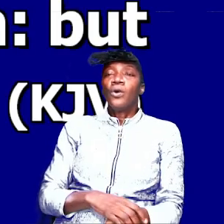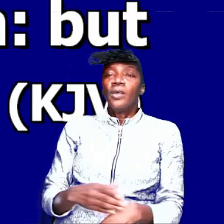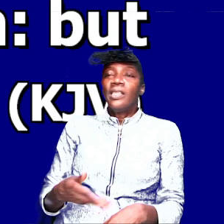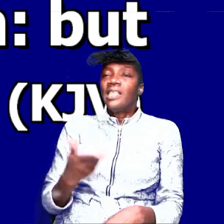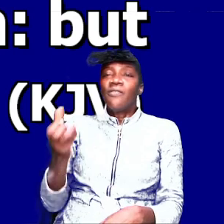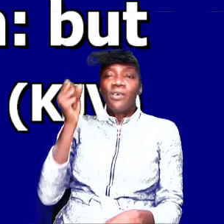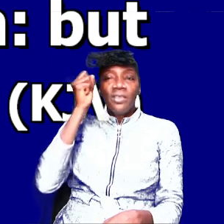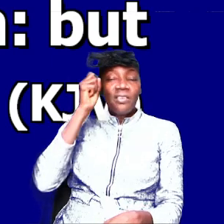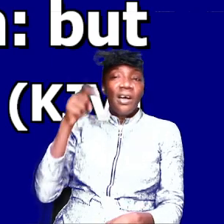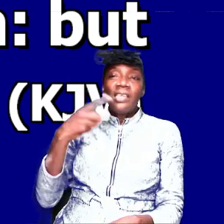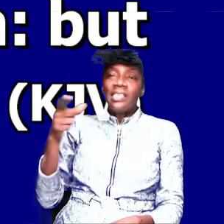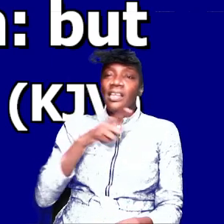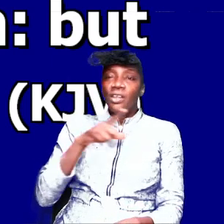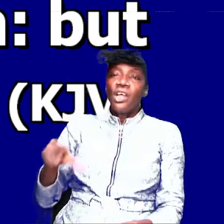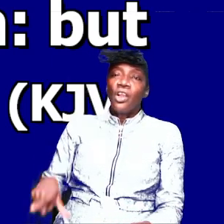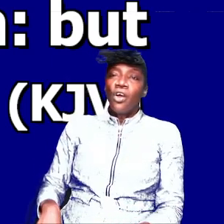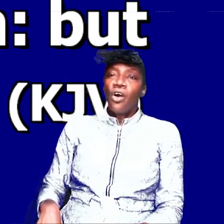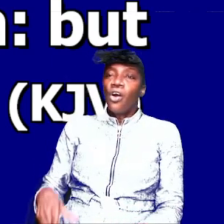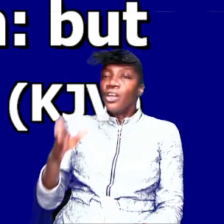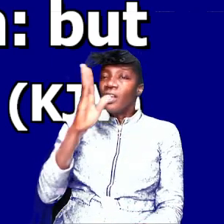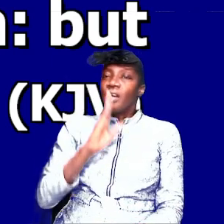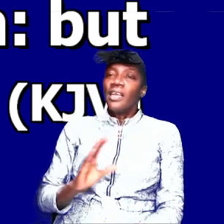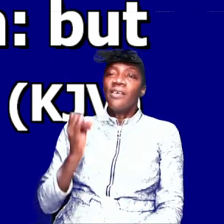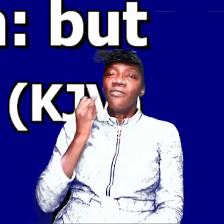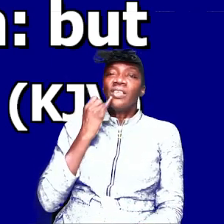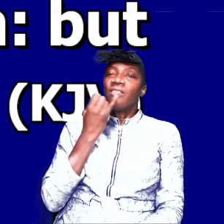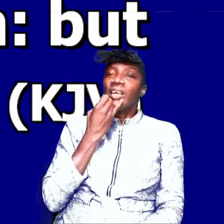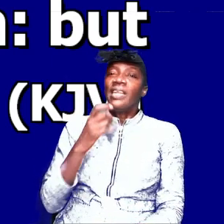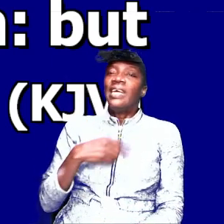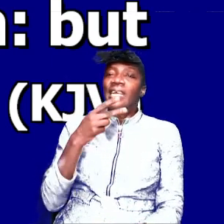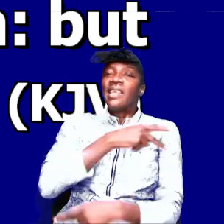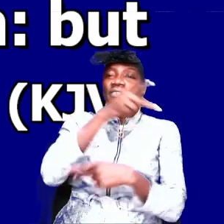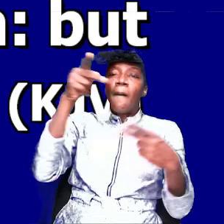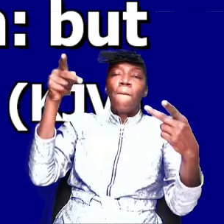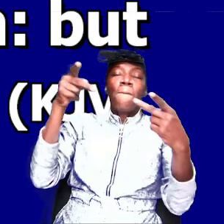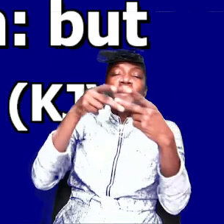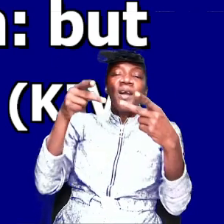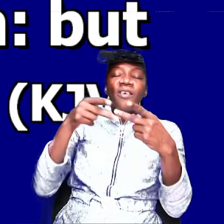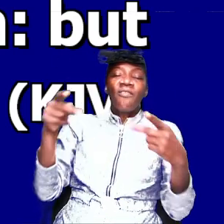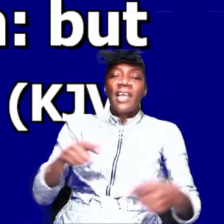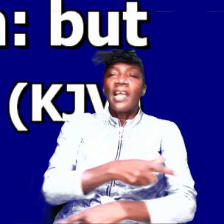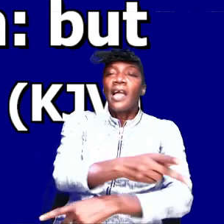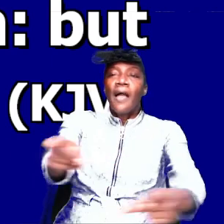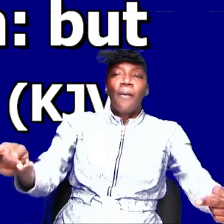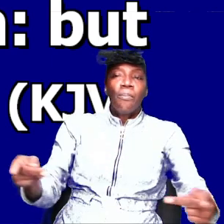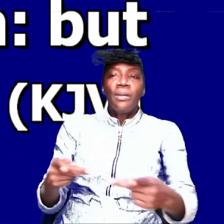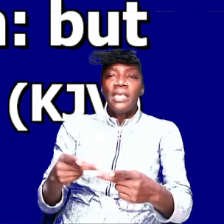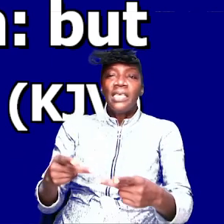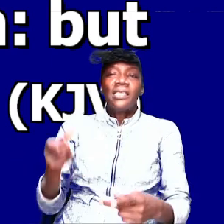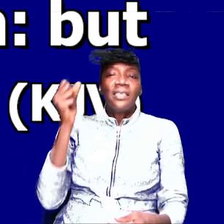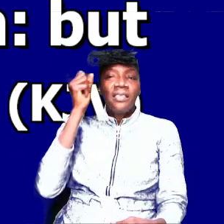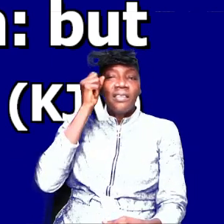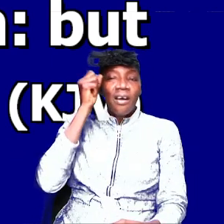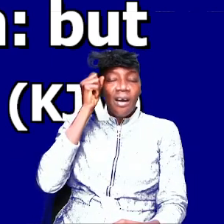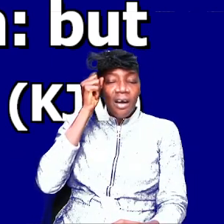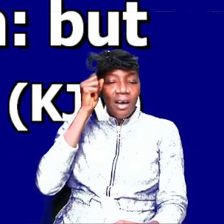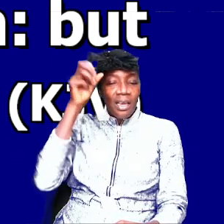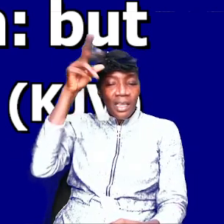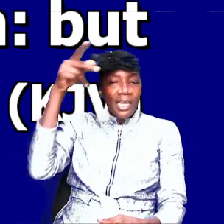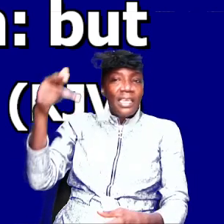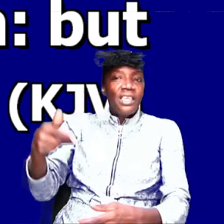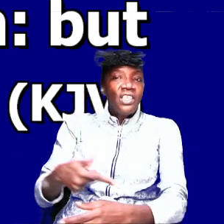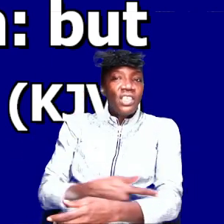Therefore Saul said unto the Lord, God of Israel, give a perfect lot. And Saul and Jonathan were